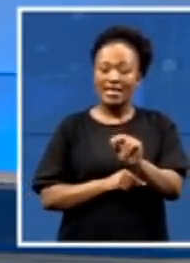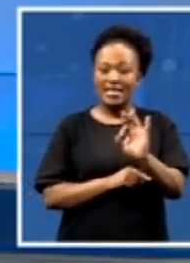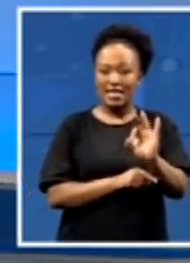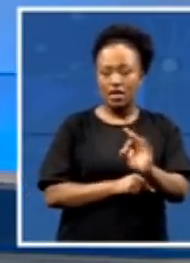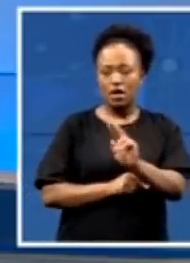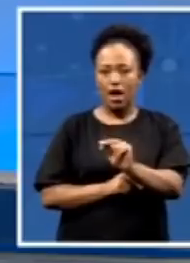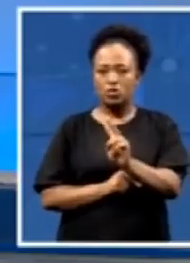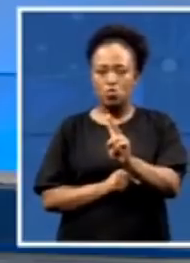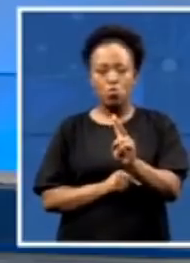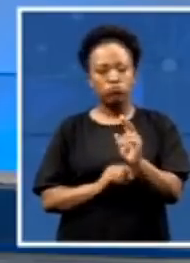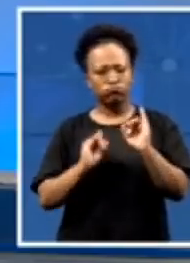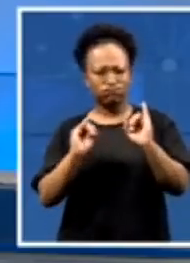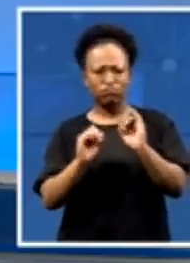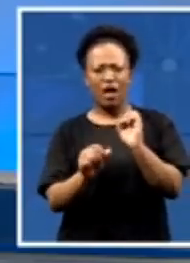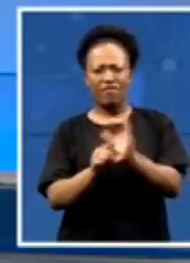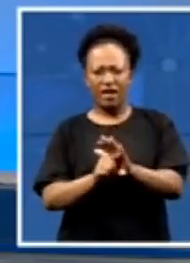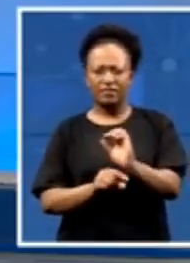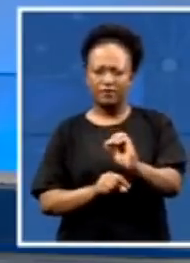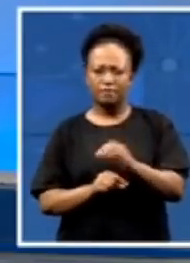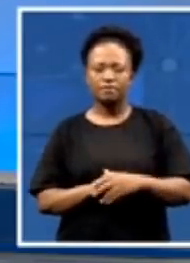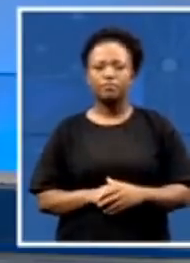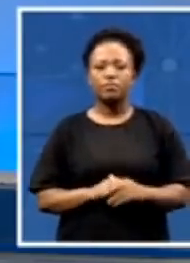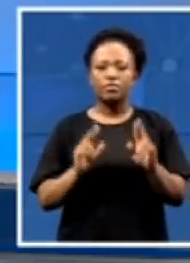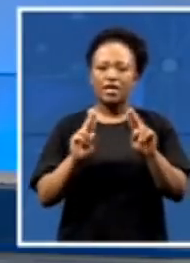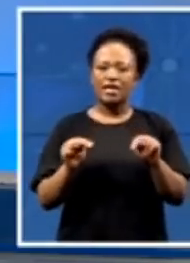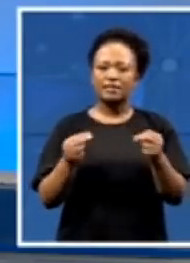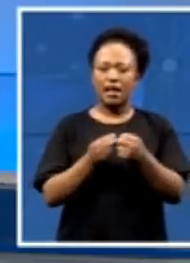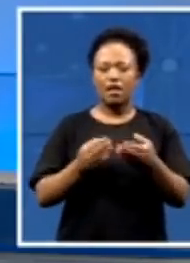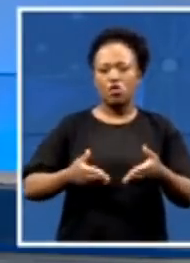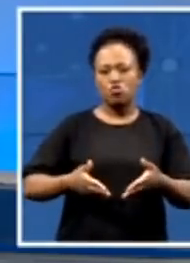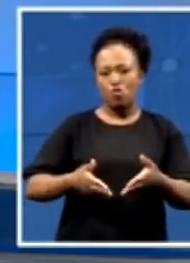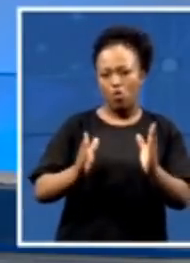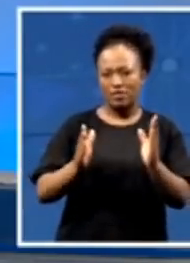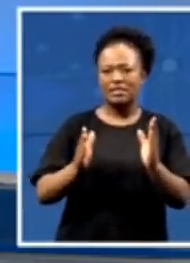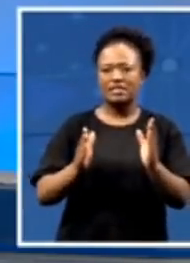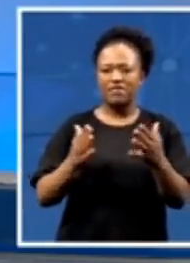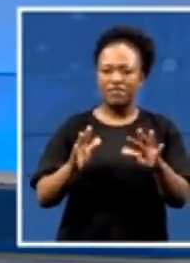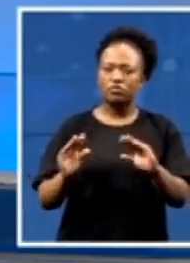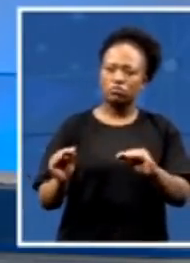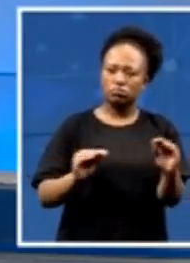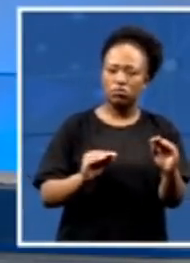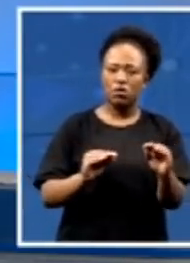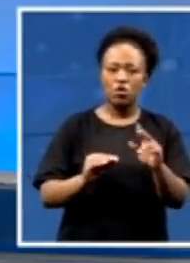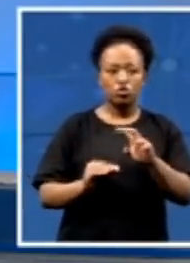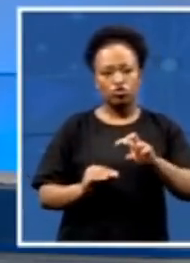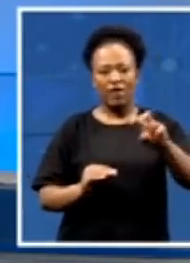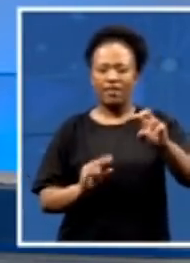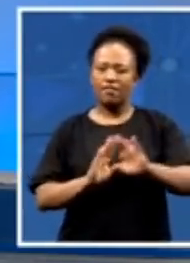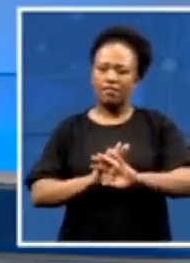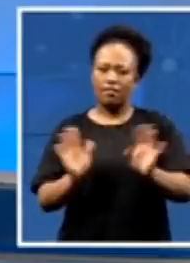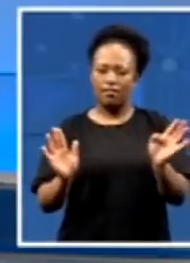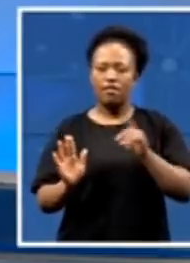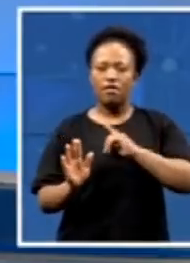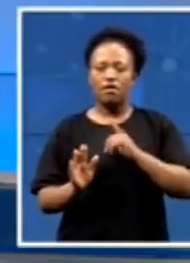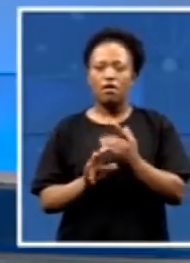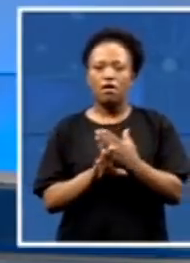National Roads Agency have called on motorists to delay their trips. For more on the floods in KwaZulu-Natal, we now bring in our colleague Vusi Khumalo.